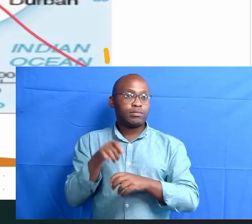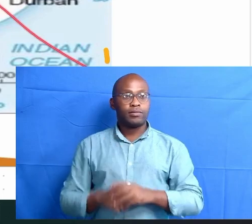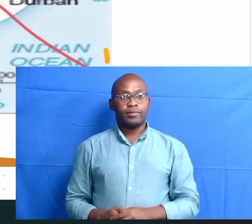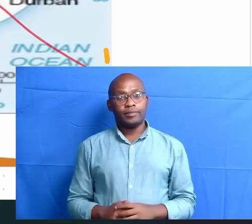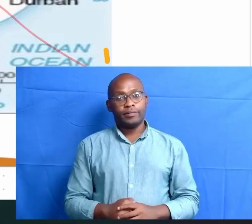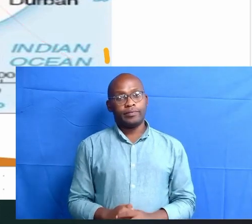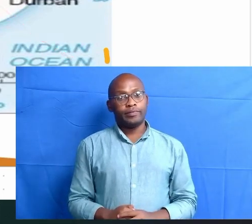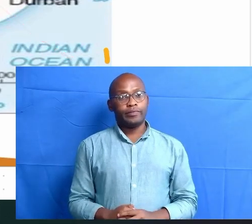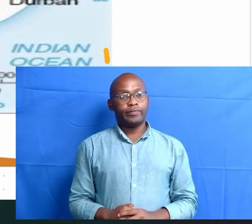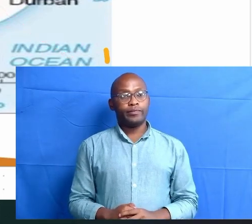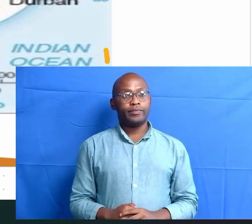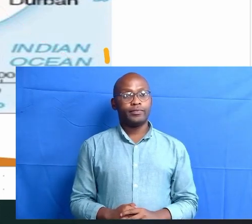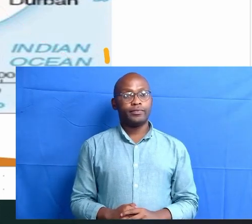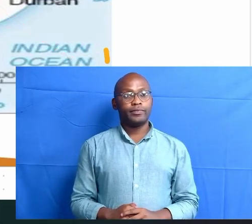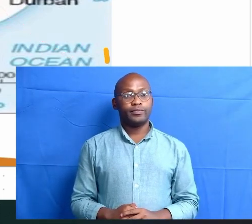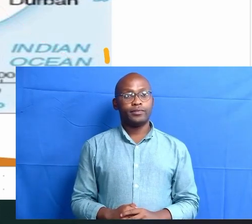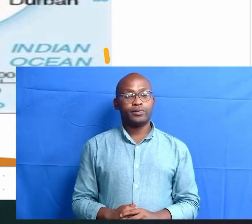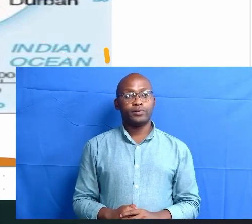if you are